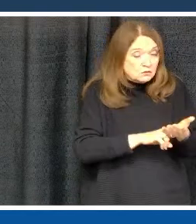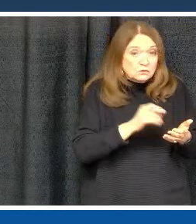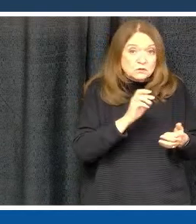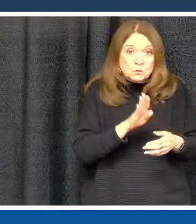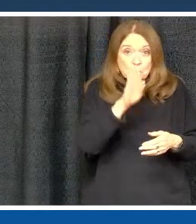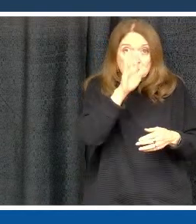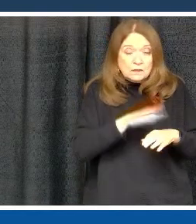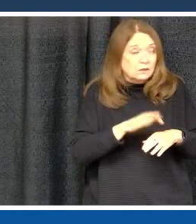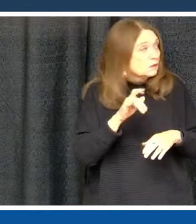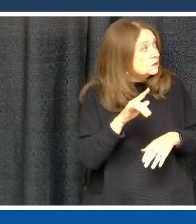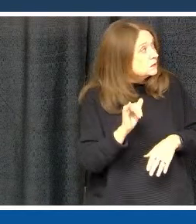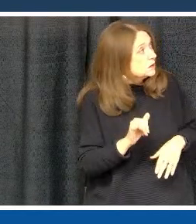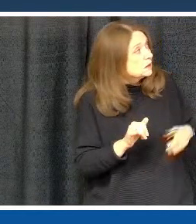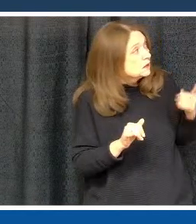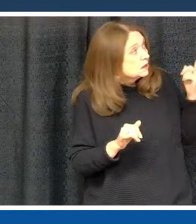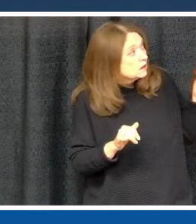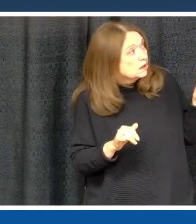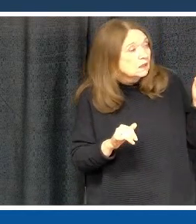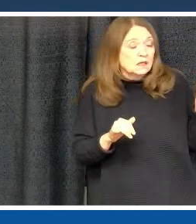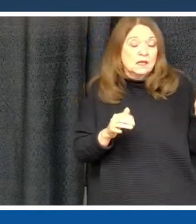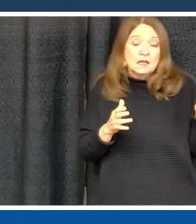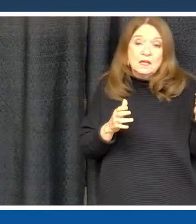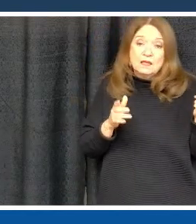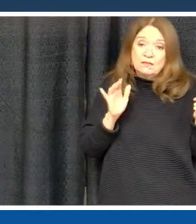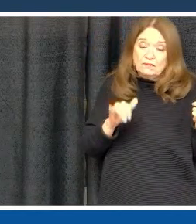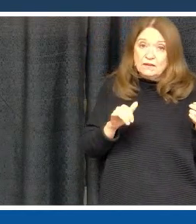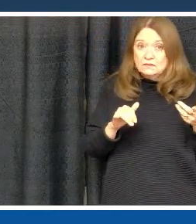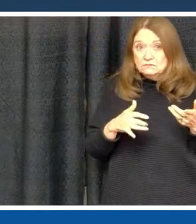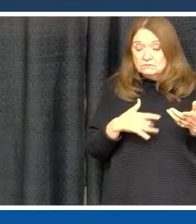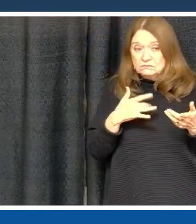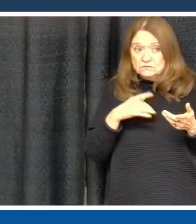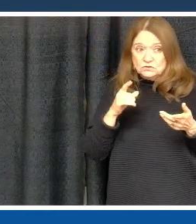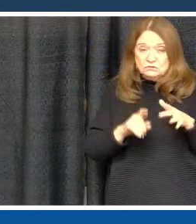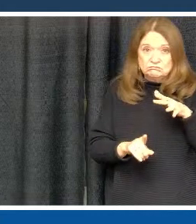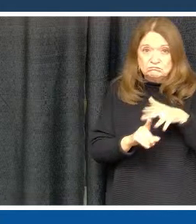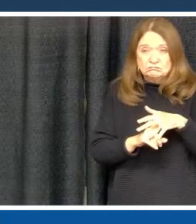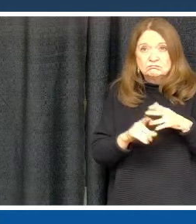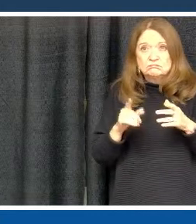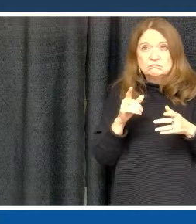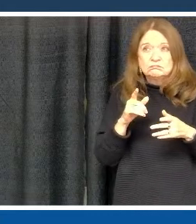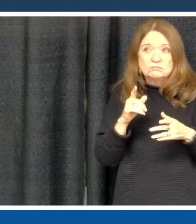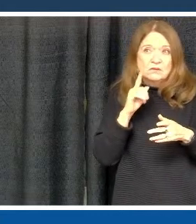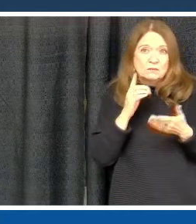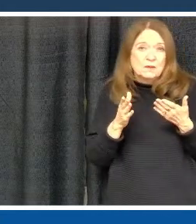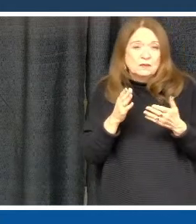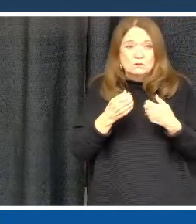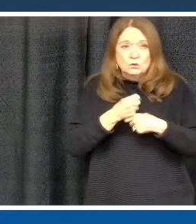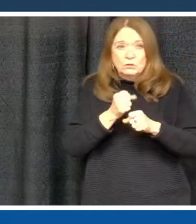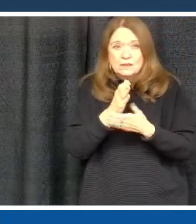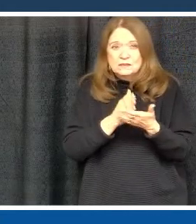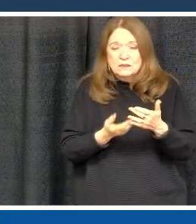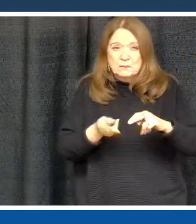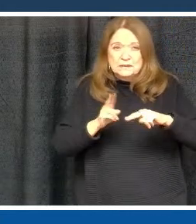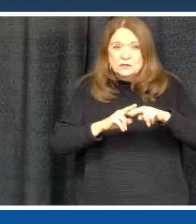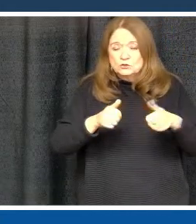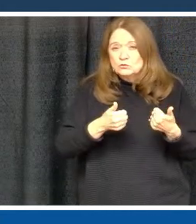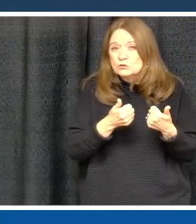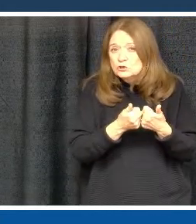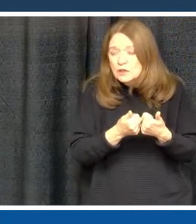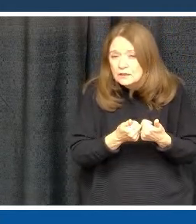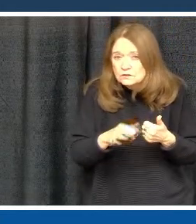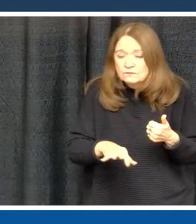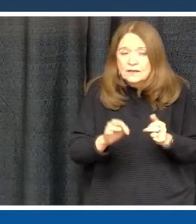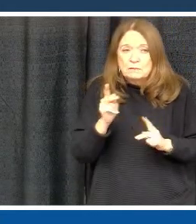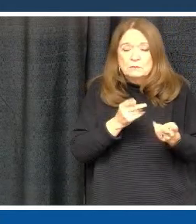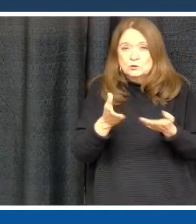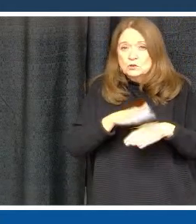head. Ultimately, even though we understand that that may create some additional challenges in finding people to serve on those